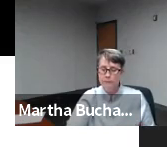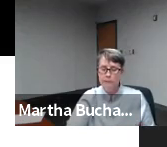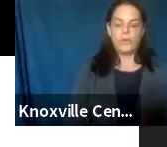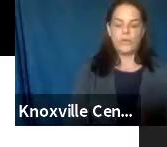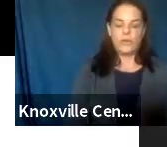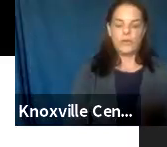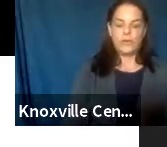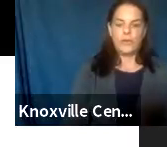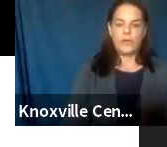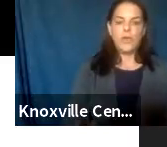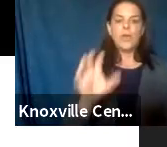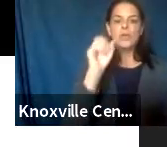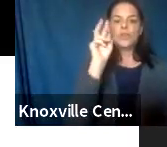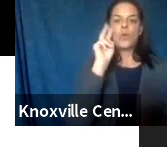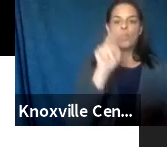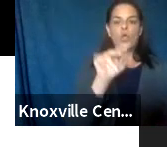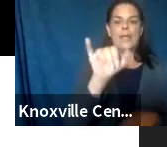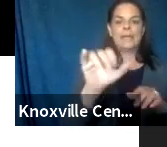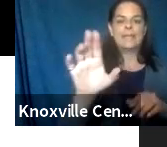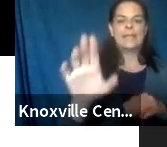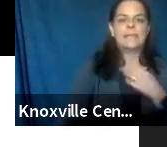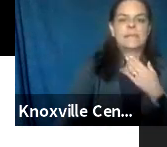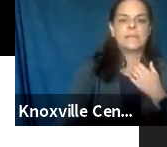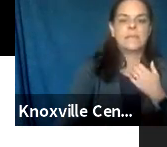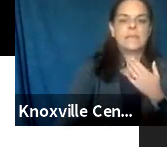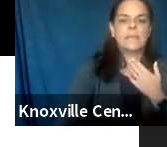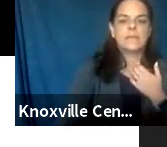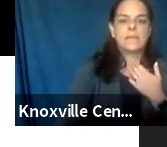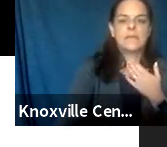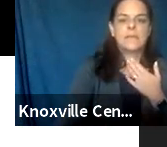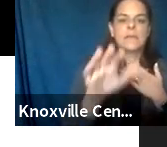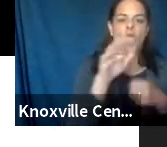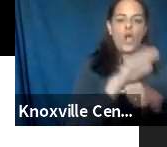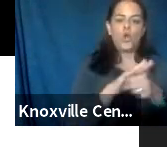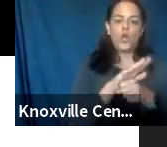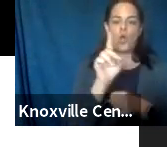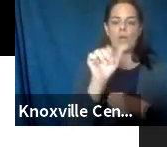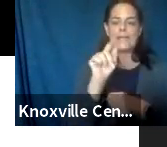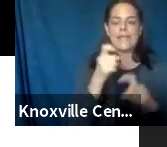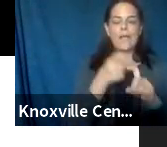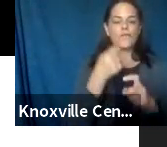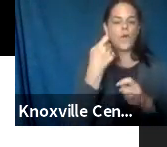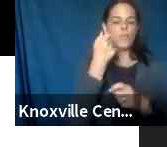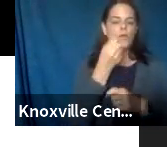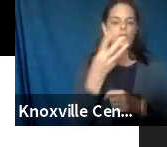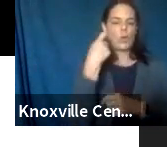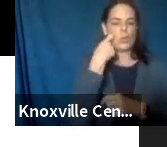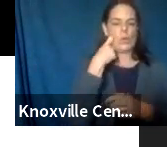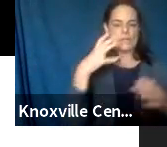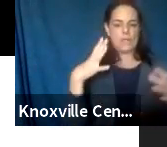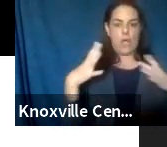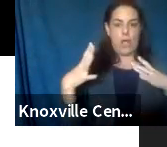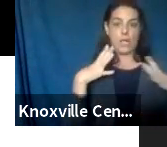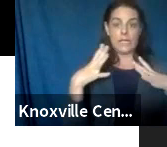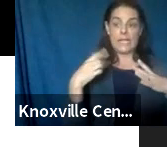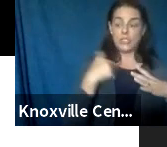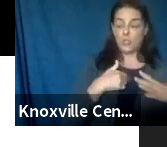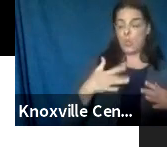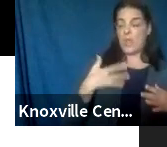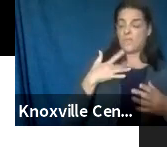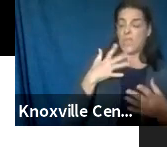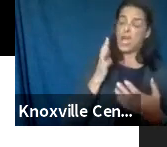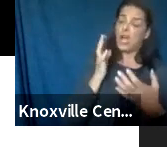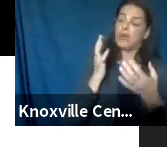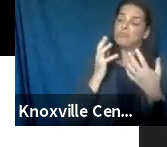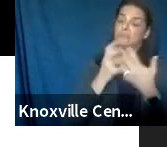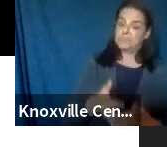we're looking at this as local data from a few of our recent holidays, which we believe is timely ahead of the Labor Day weekend. So